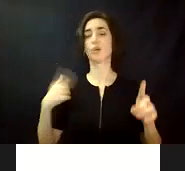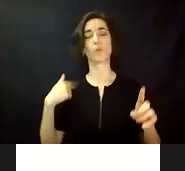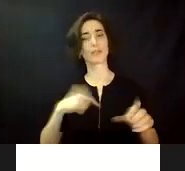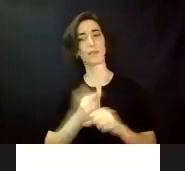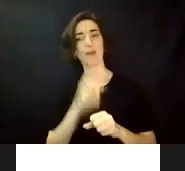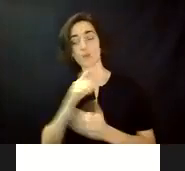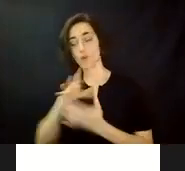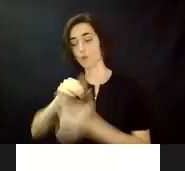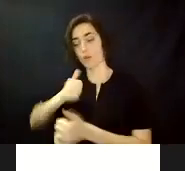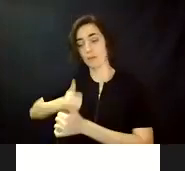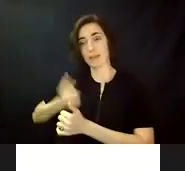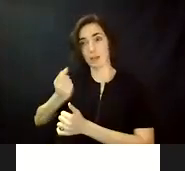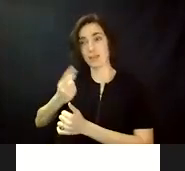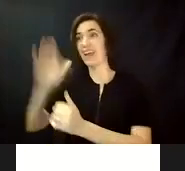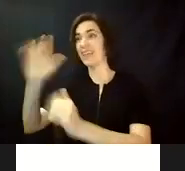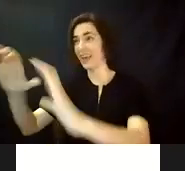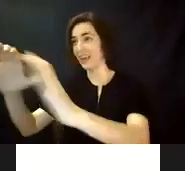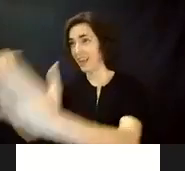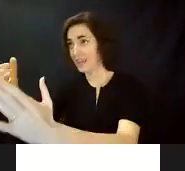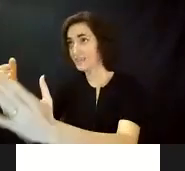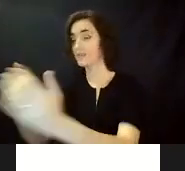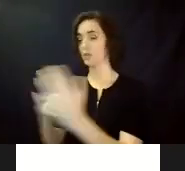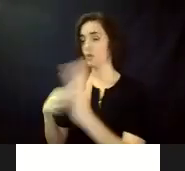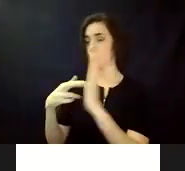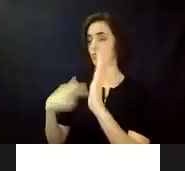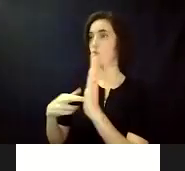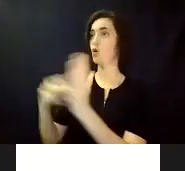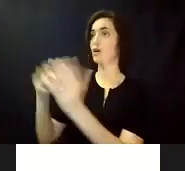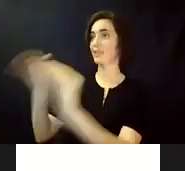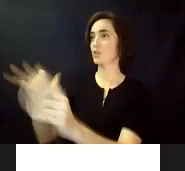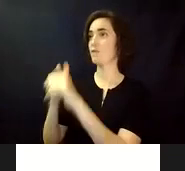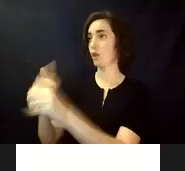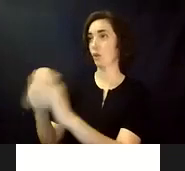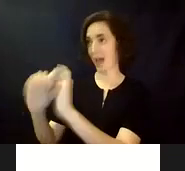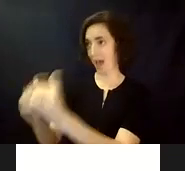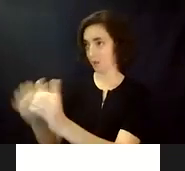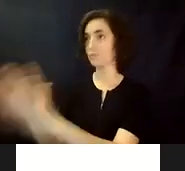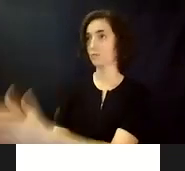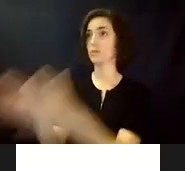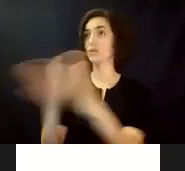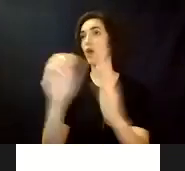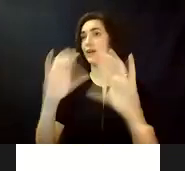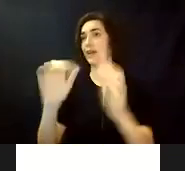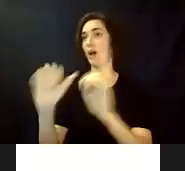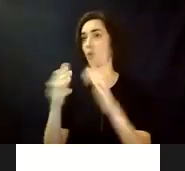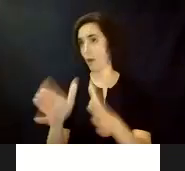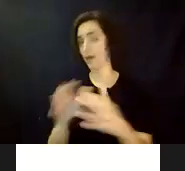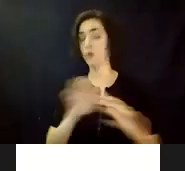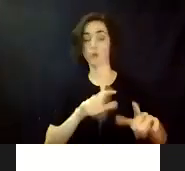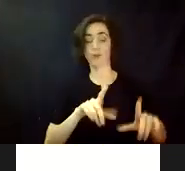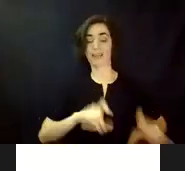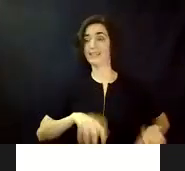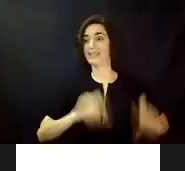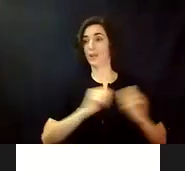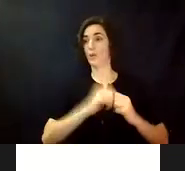understand that in this course, the professor will implement it in this way, and that they will be permitted to take their tests with the Office of Disability Services. But